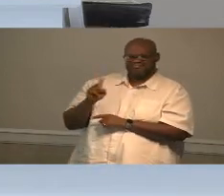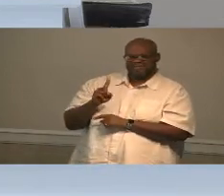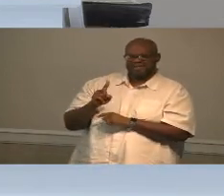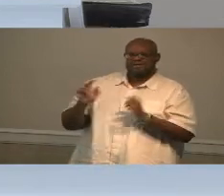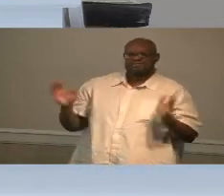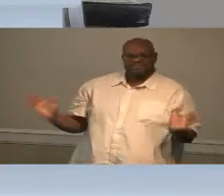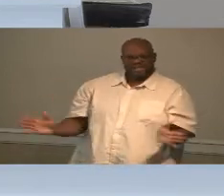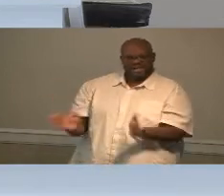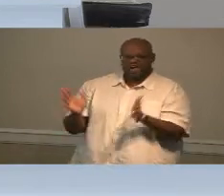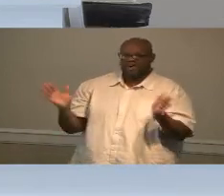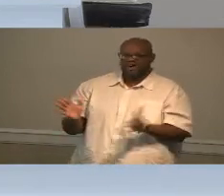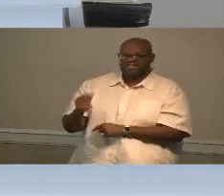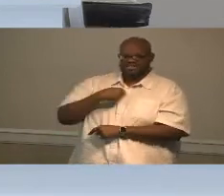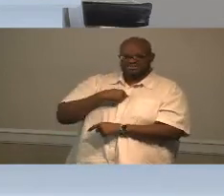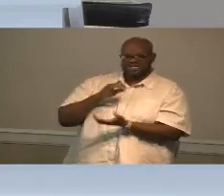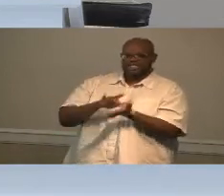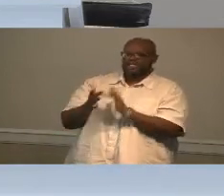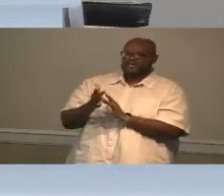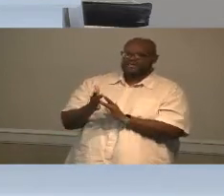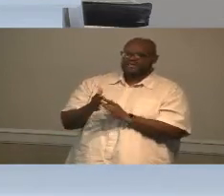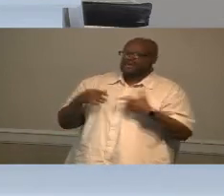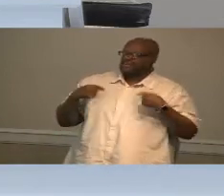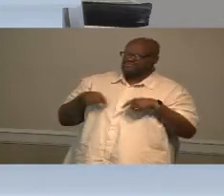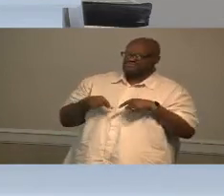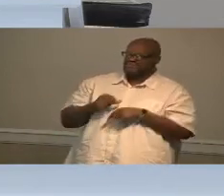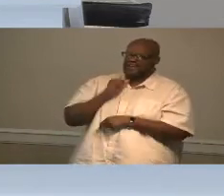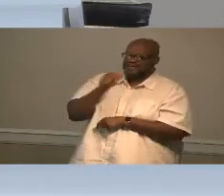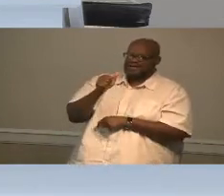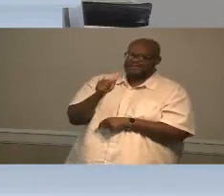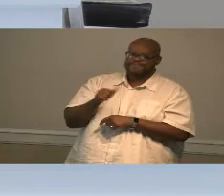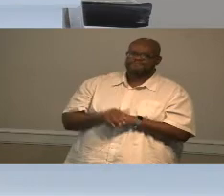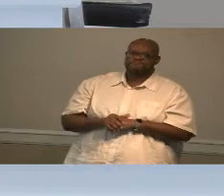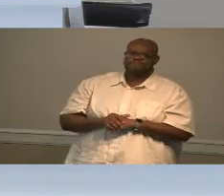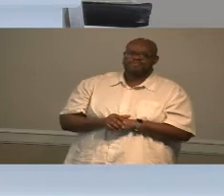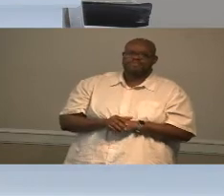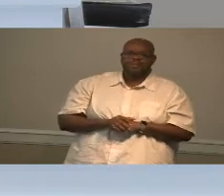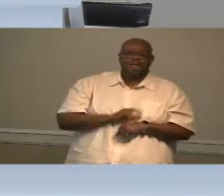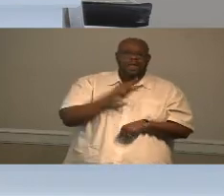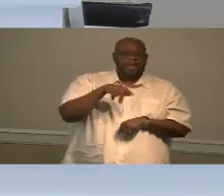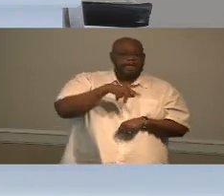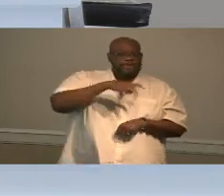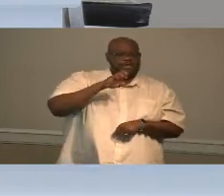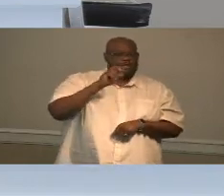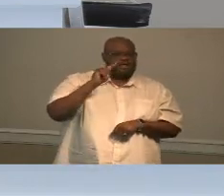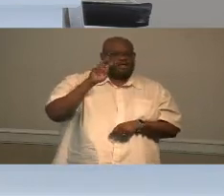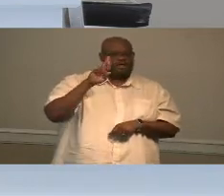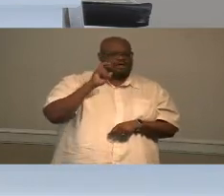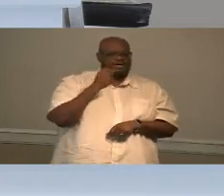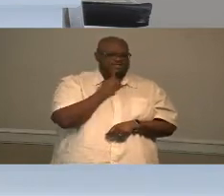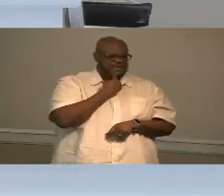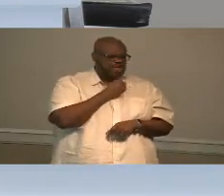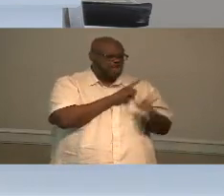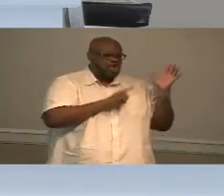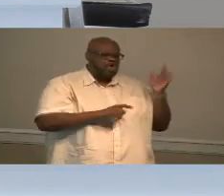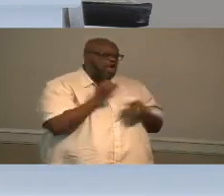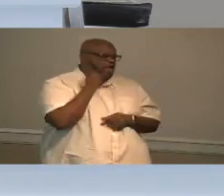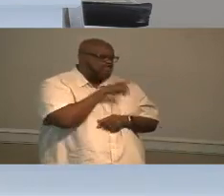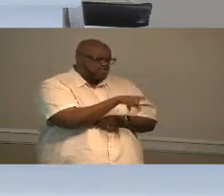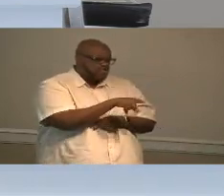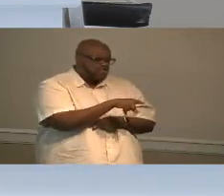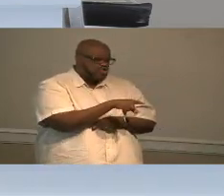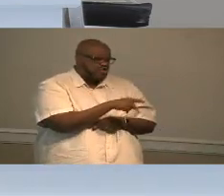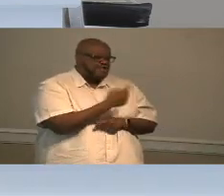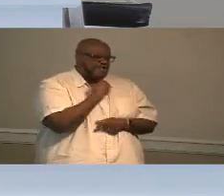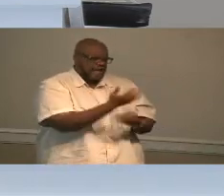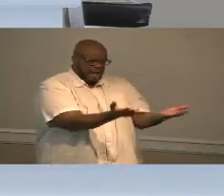good cheer, it is I, be not afraid." And Peter answered him and said, "Lord, if it be thou, bid me come